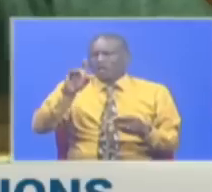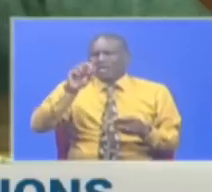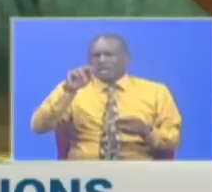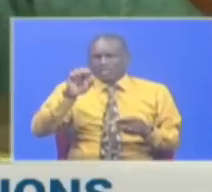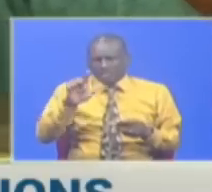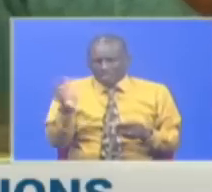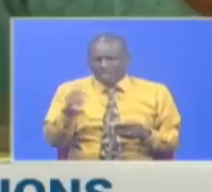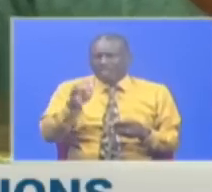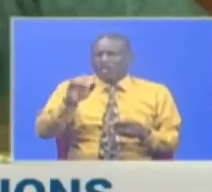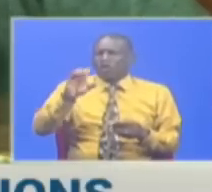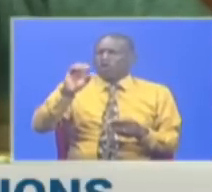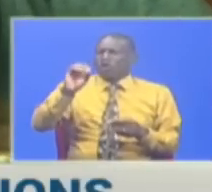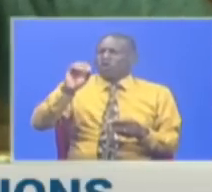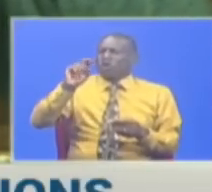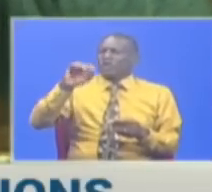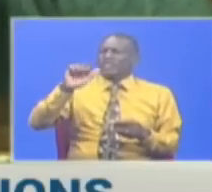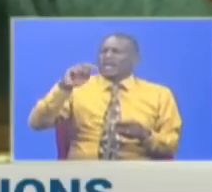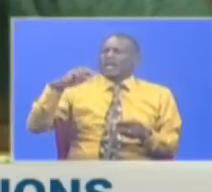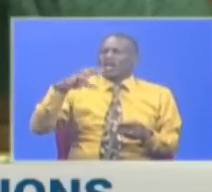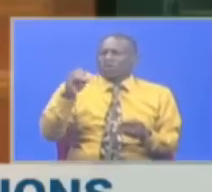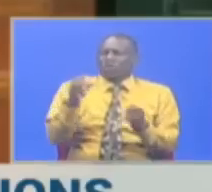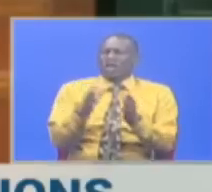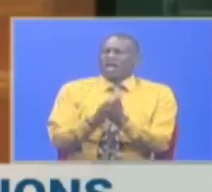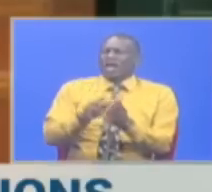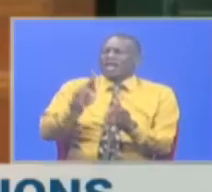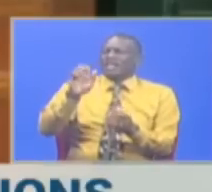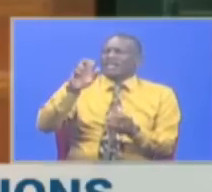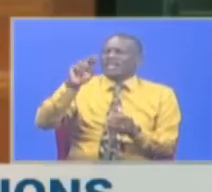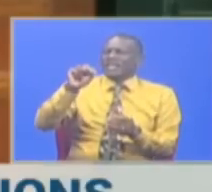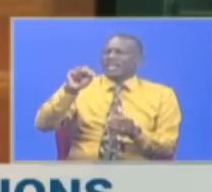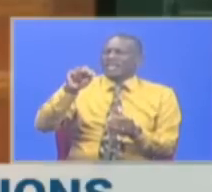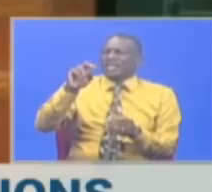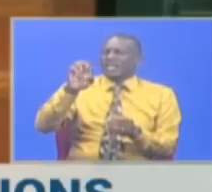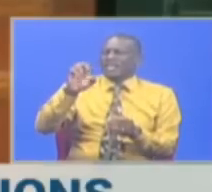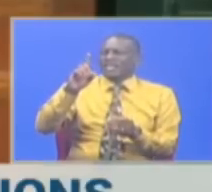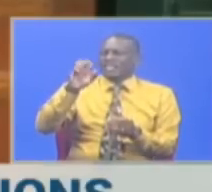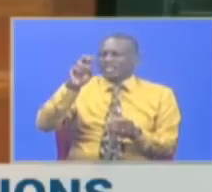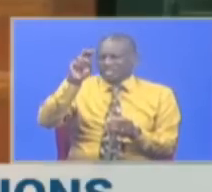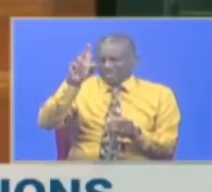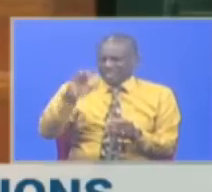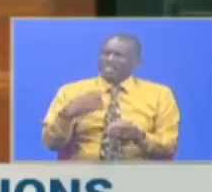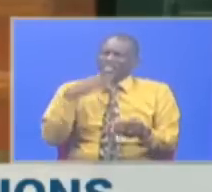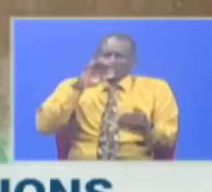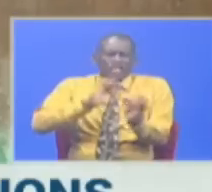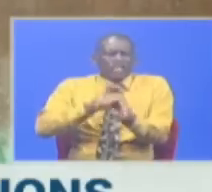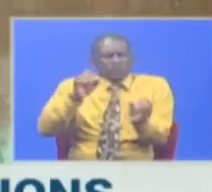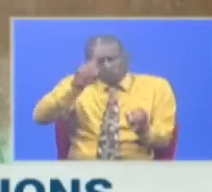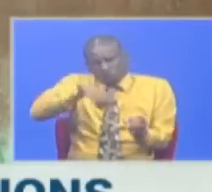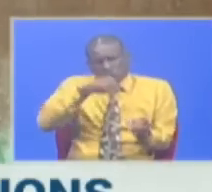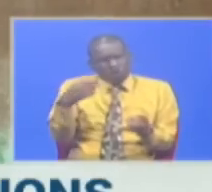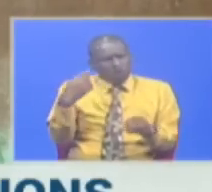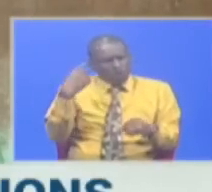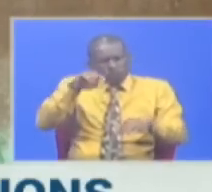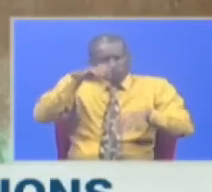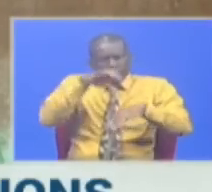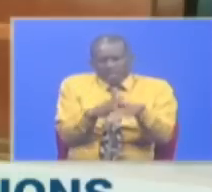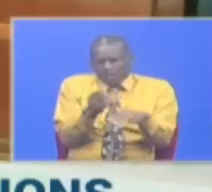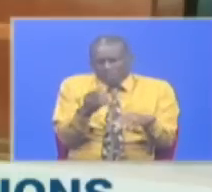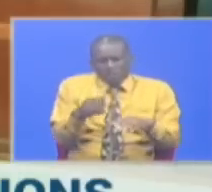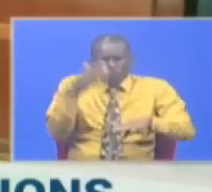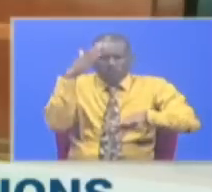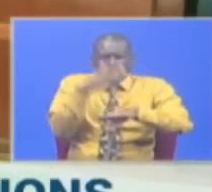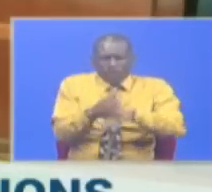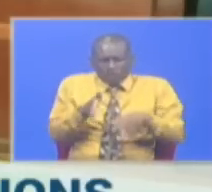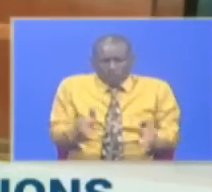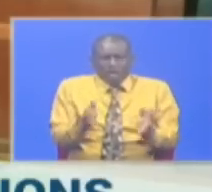Clifford Okoth Onyango and Kennedy Oyomboya, pleaded not guilty to obtaining money by false pretenses, conspiracy